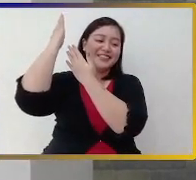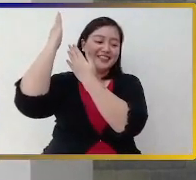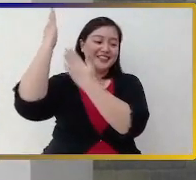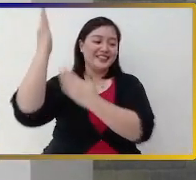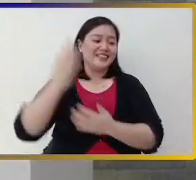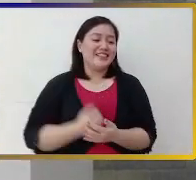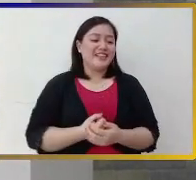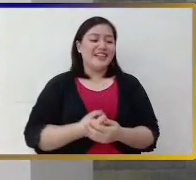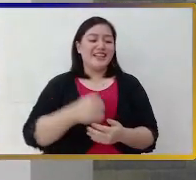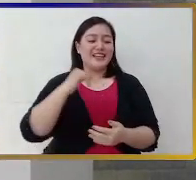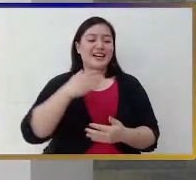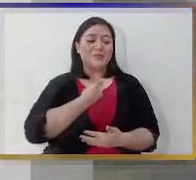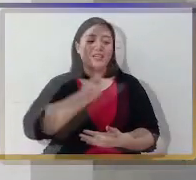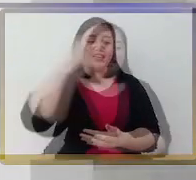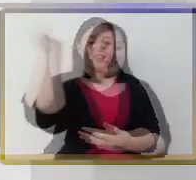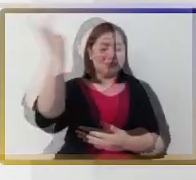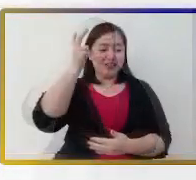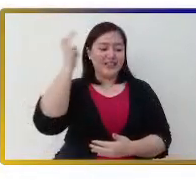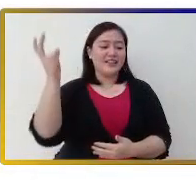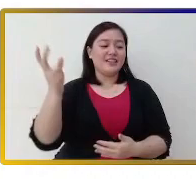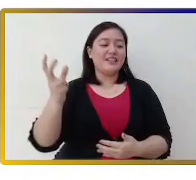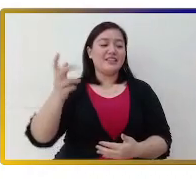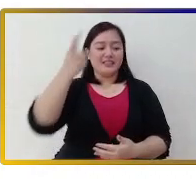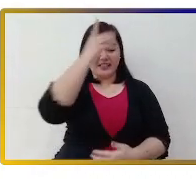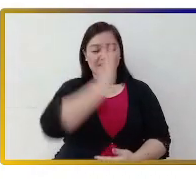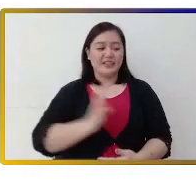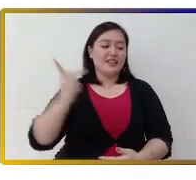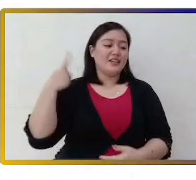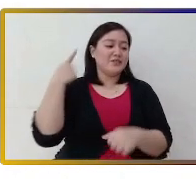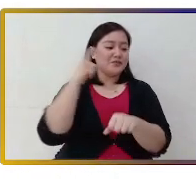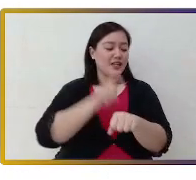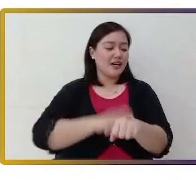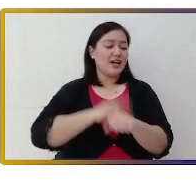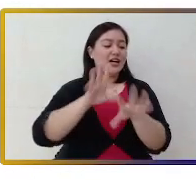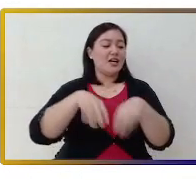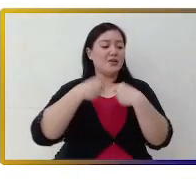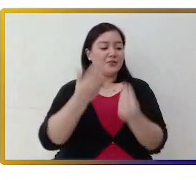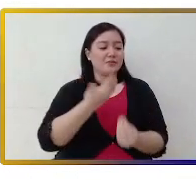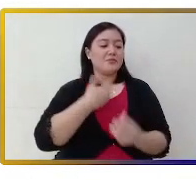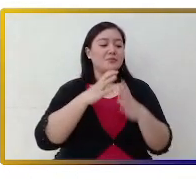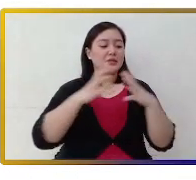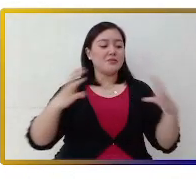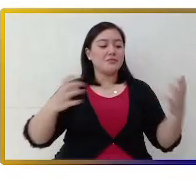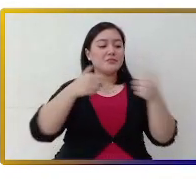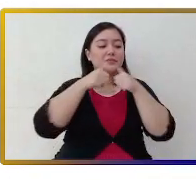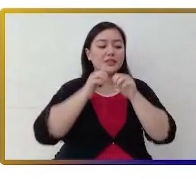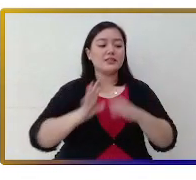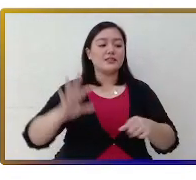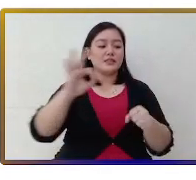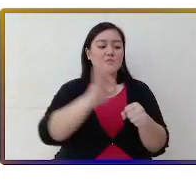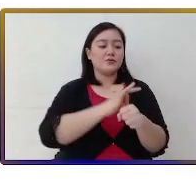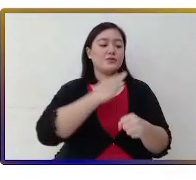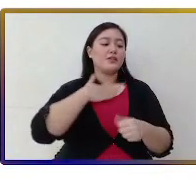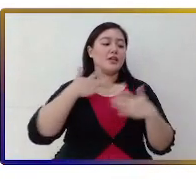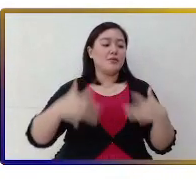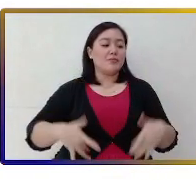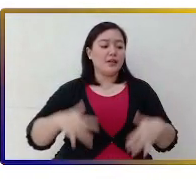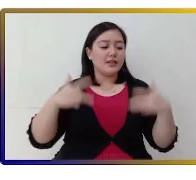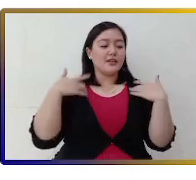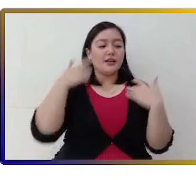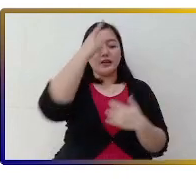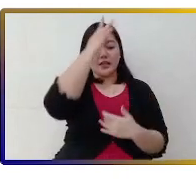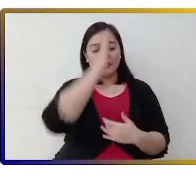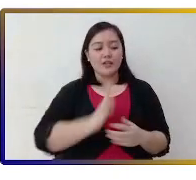above. And I am amazed that he take the time to give me such blessings that fill up